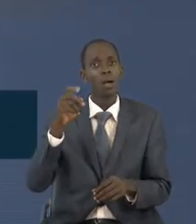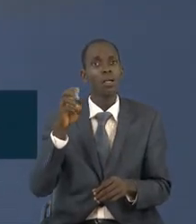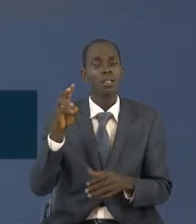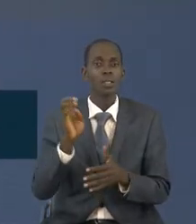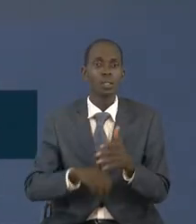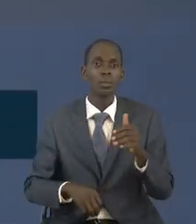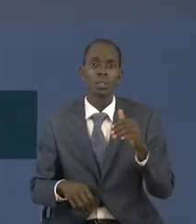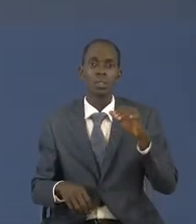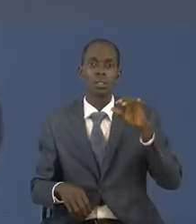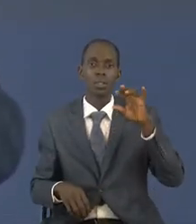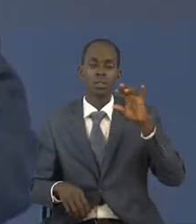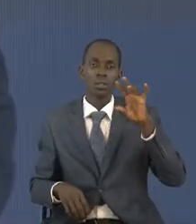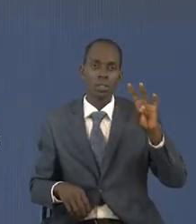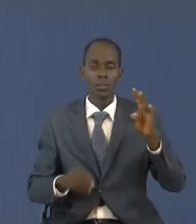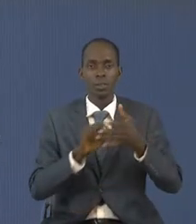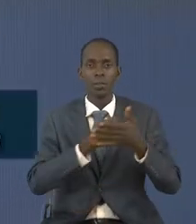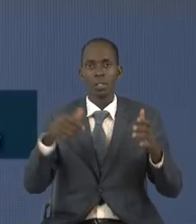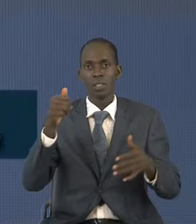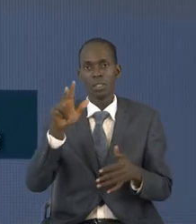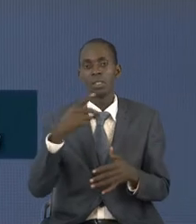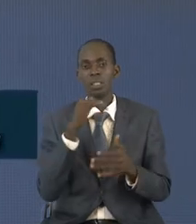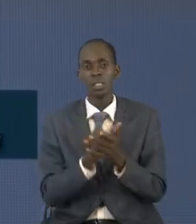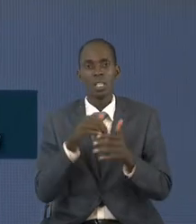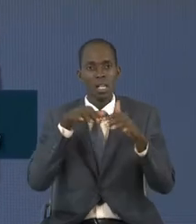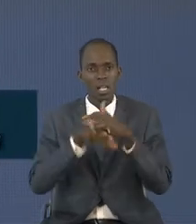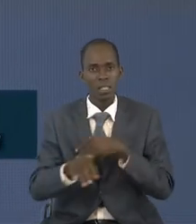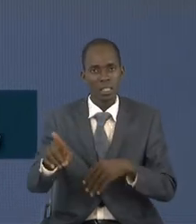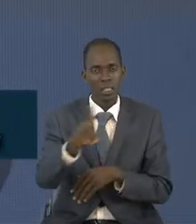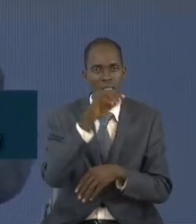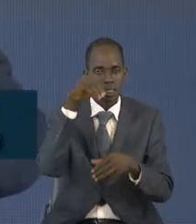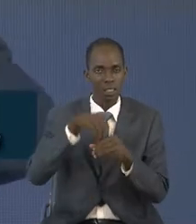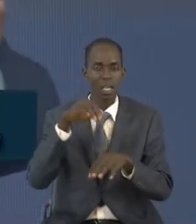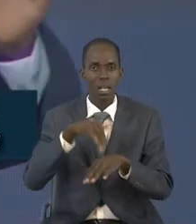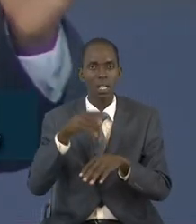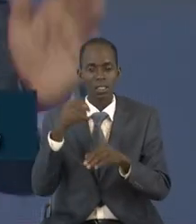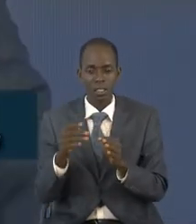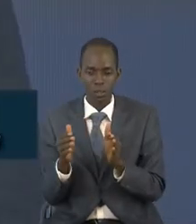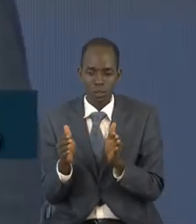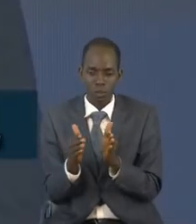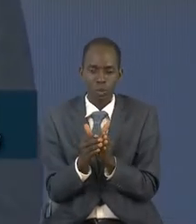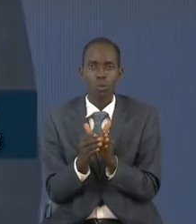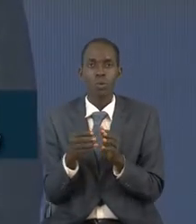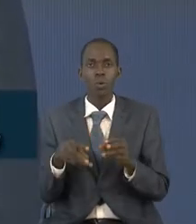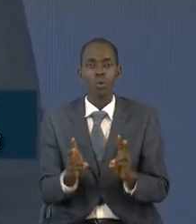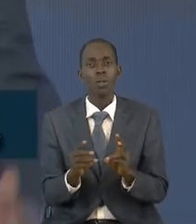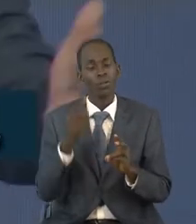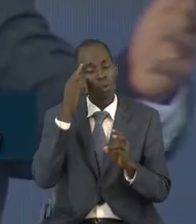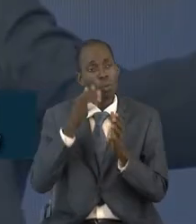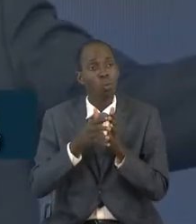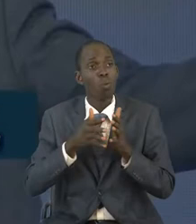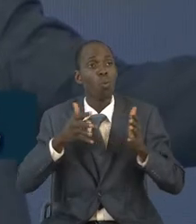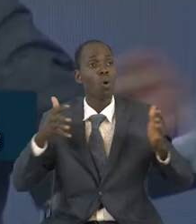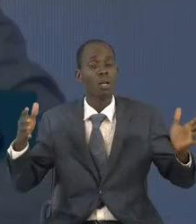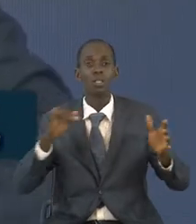It says, enter ye in at the straight gate, for wide is the gate and